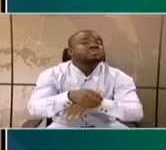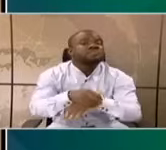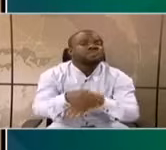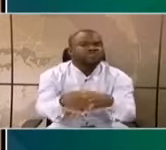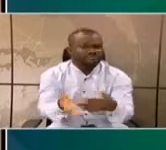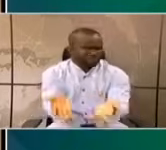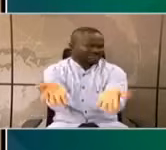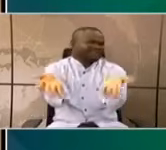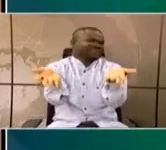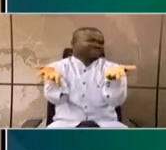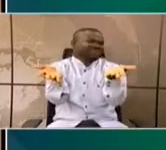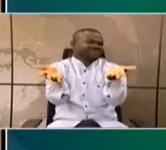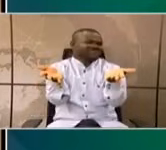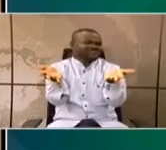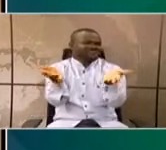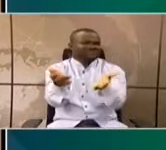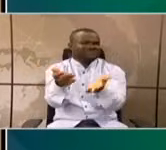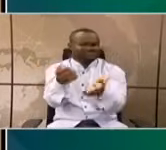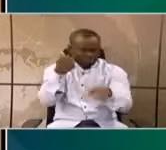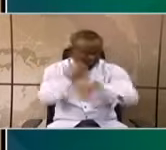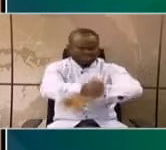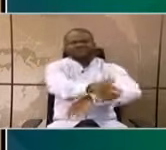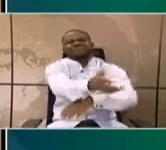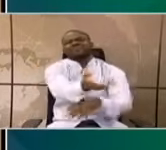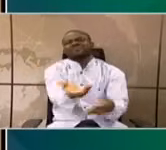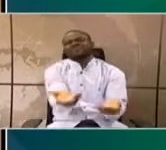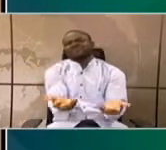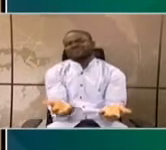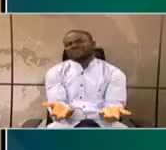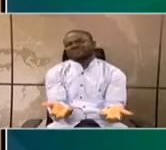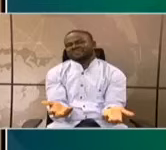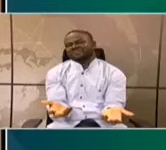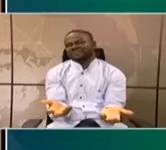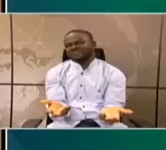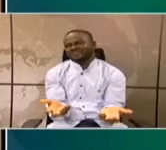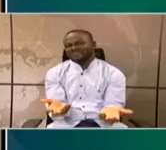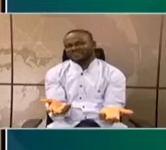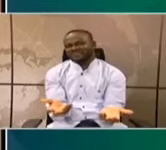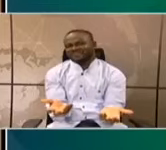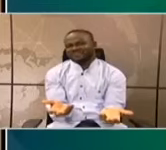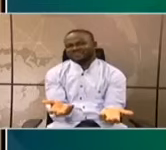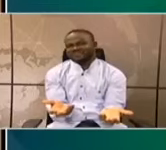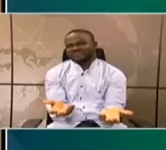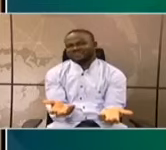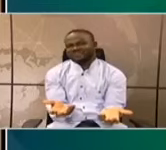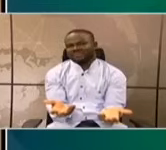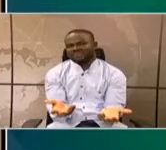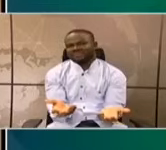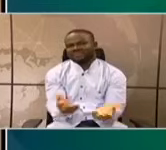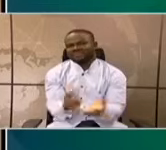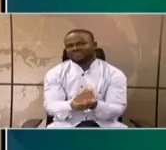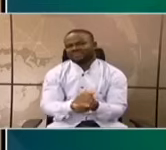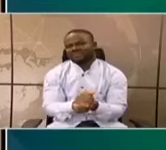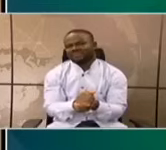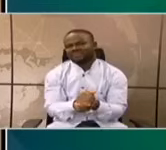now, when I am a penino, I'm a penino, Cassa.